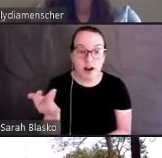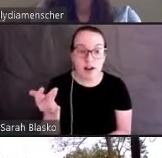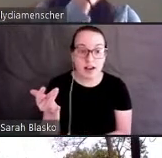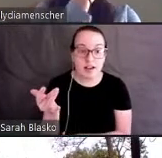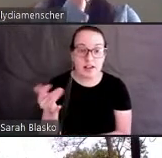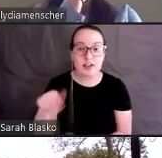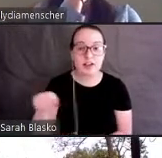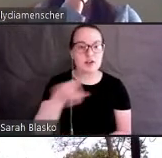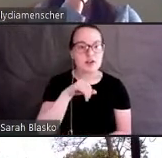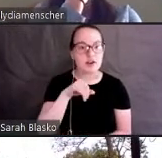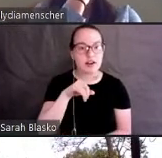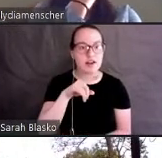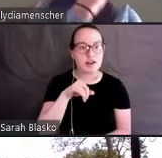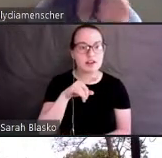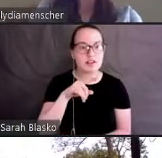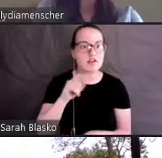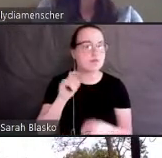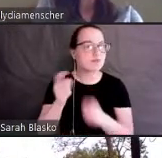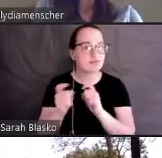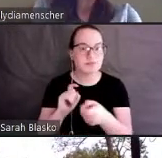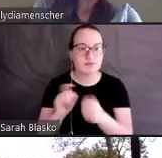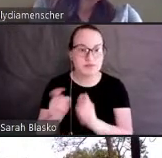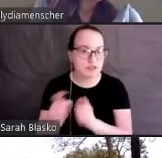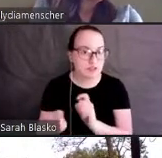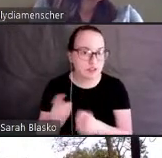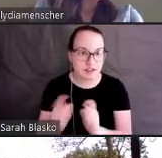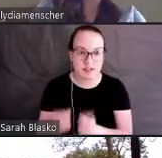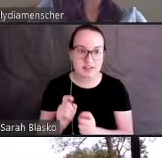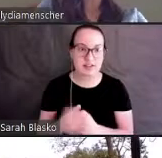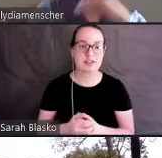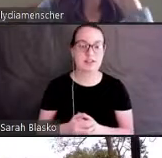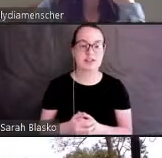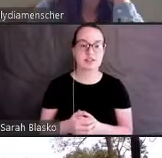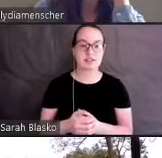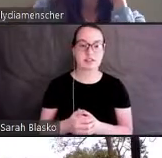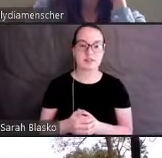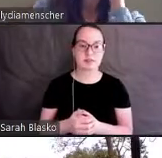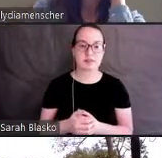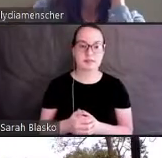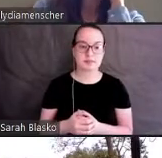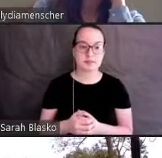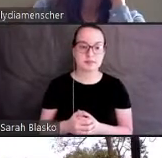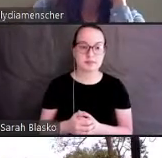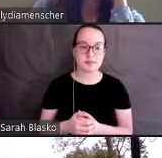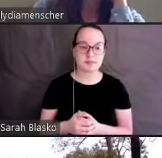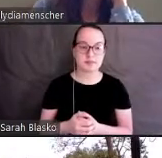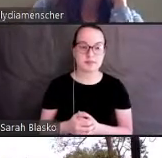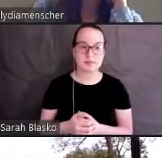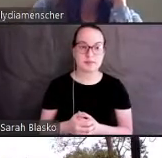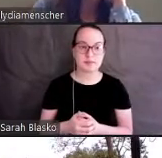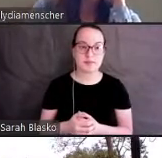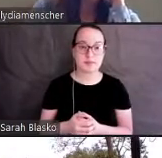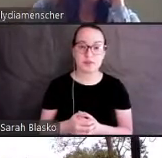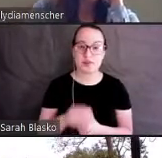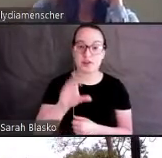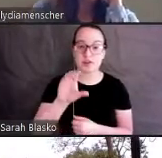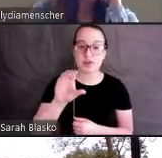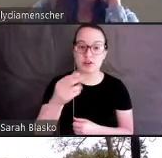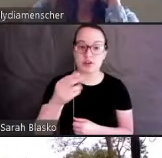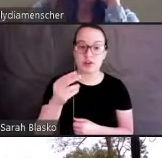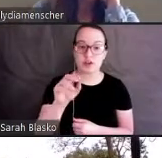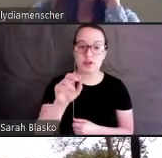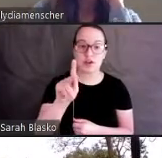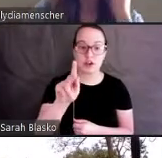generous and amazingly giving. When Kristen and I moved in, one of the most